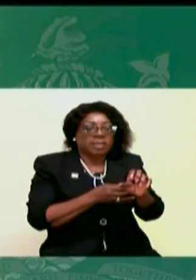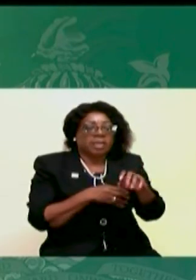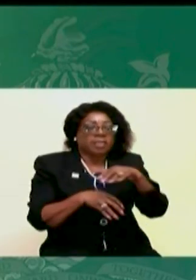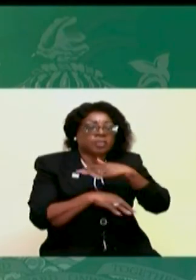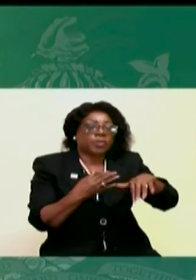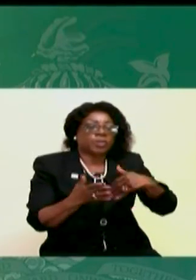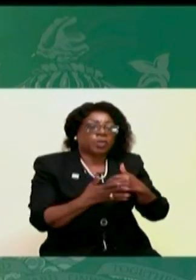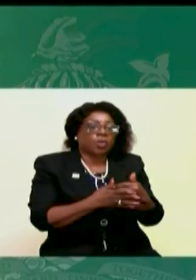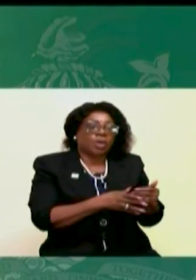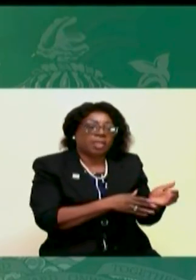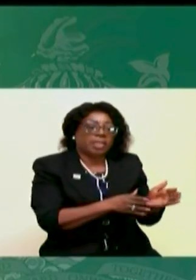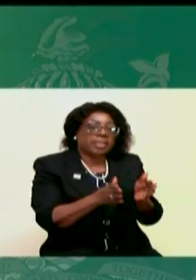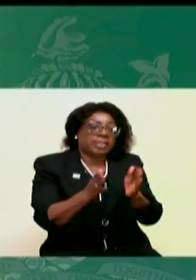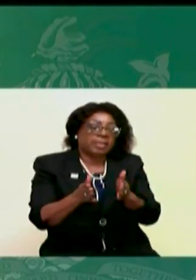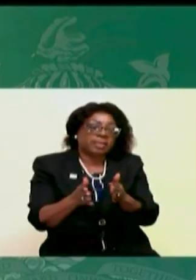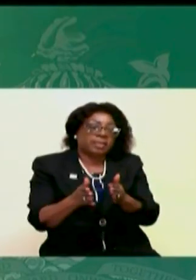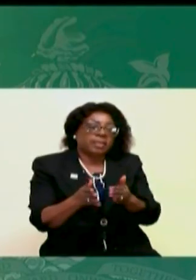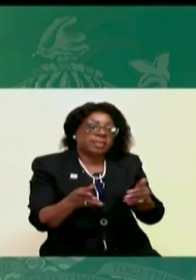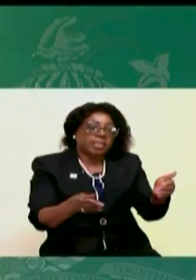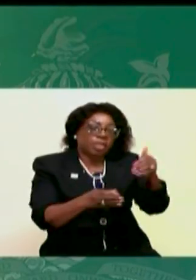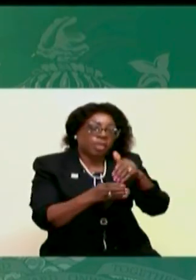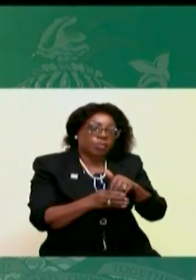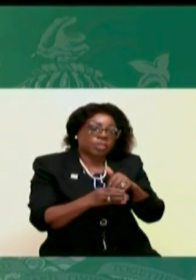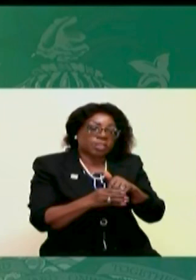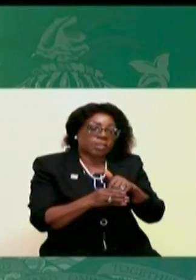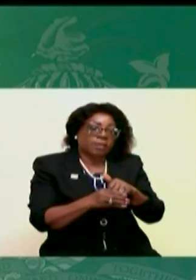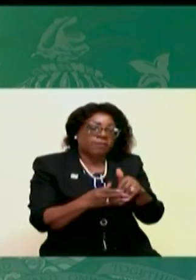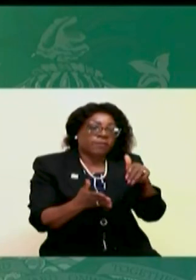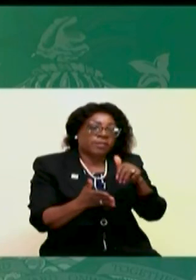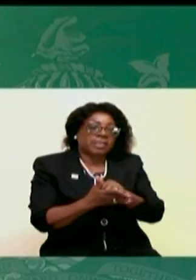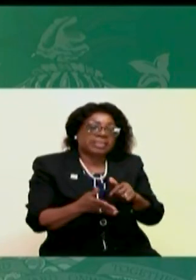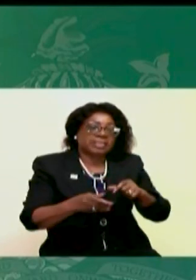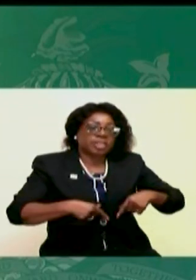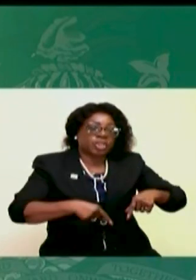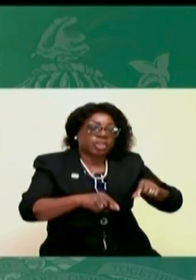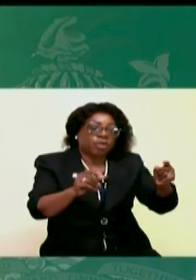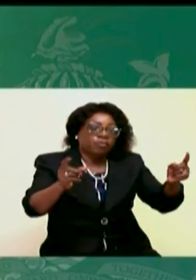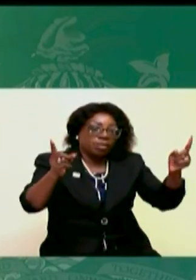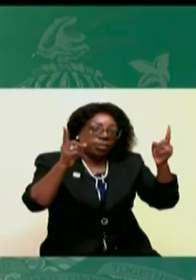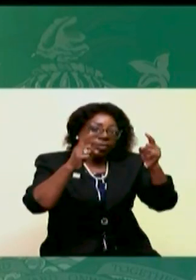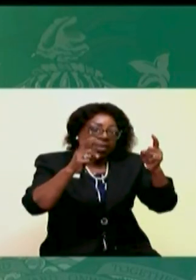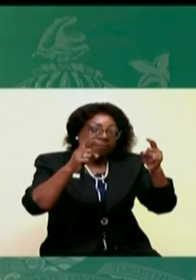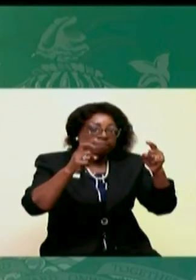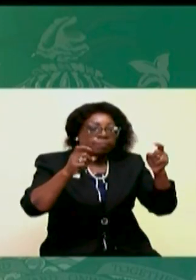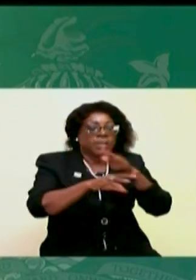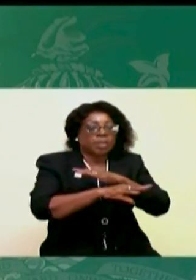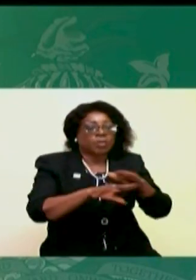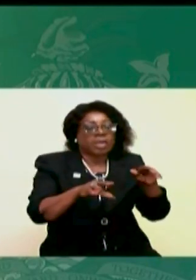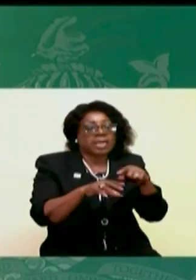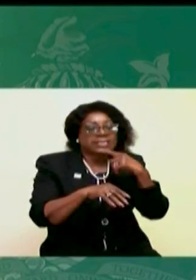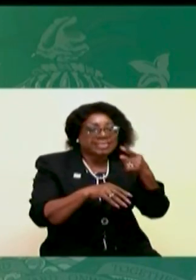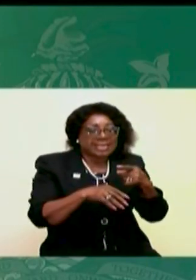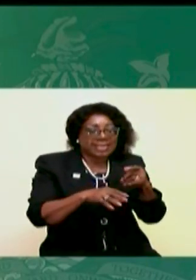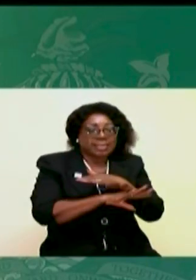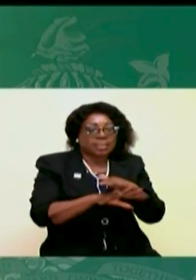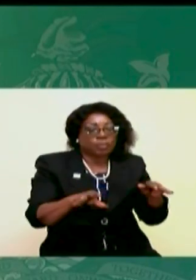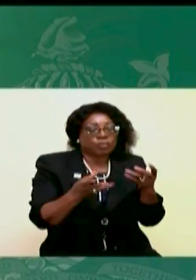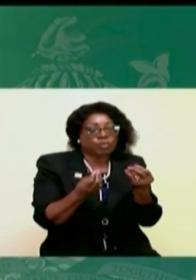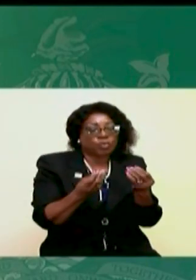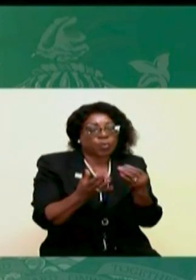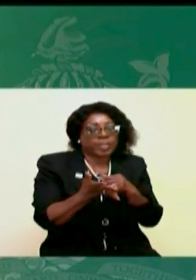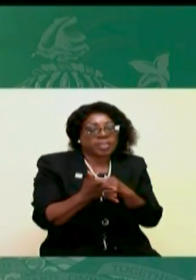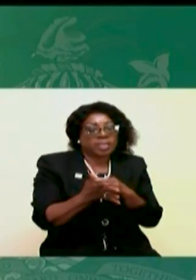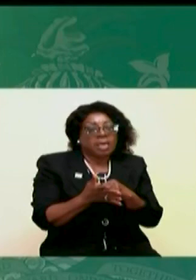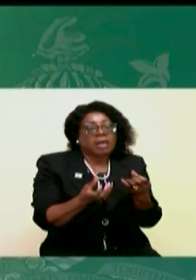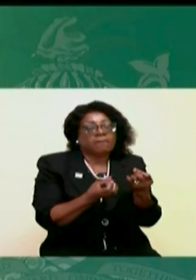to cause for the inclusion, because that's the general theme, inclusion. You can't say it and don't do it. And for